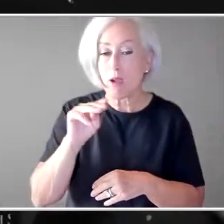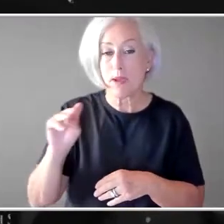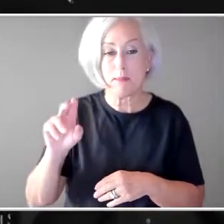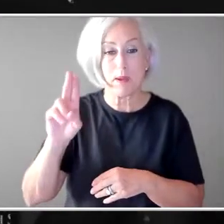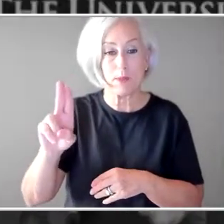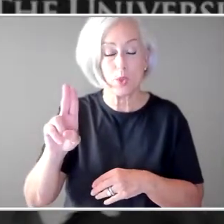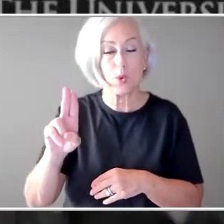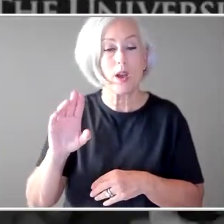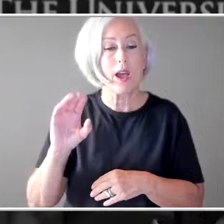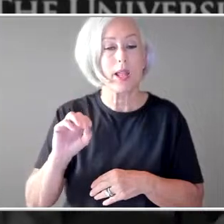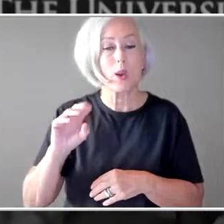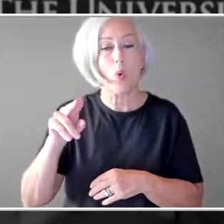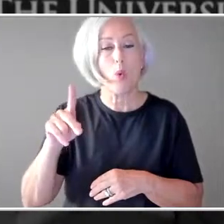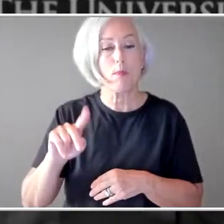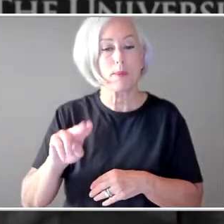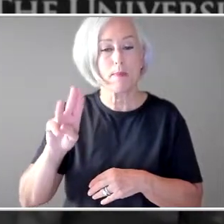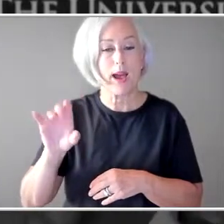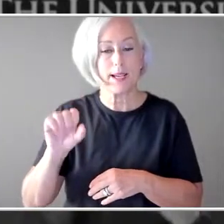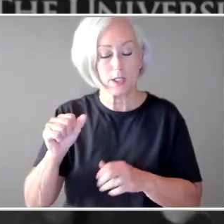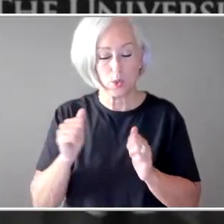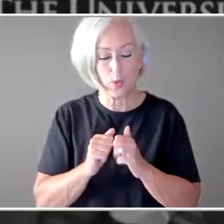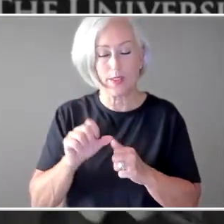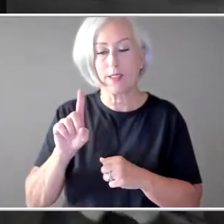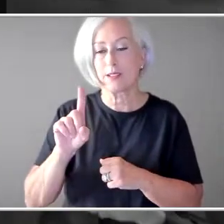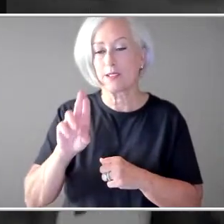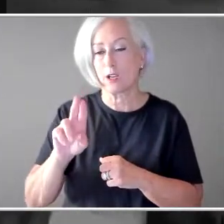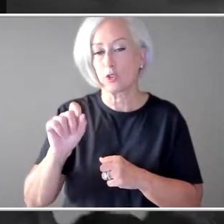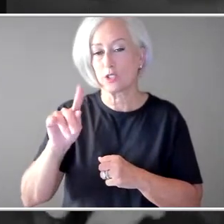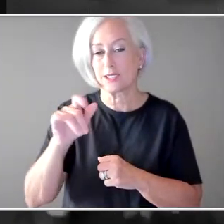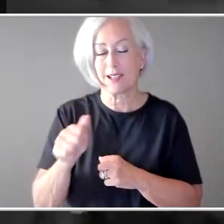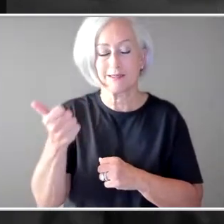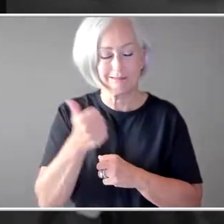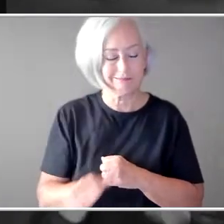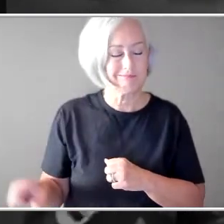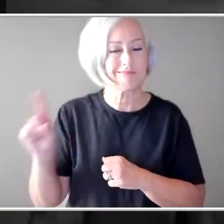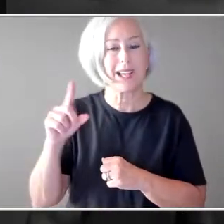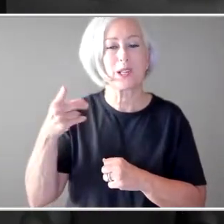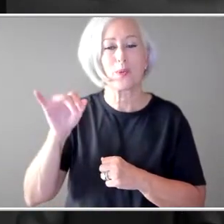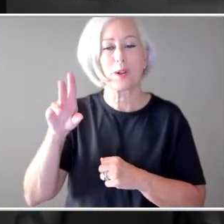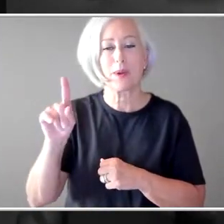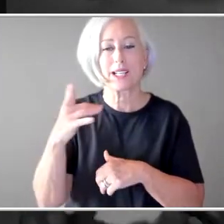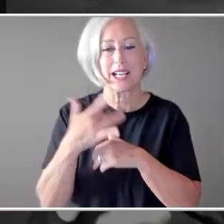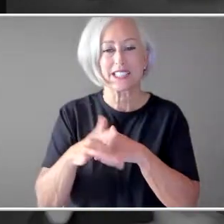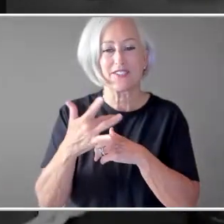with Dr. Stites podcast. Now, everywhere podcasts are available.